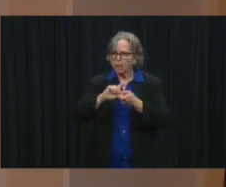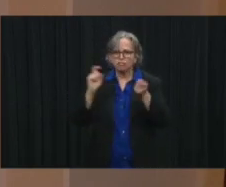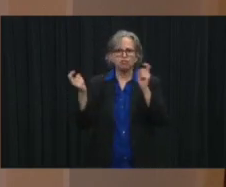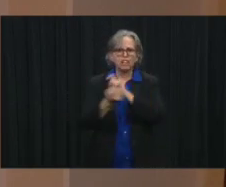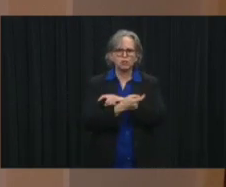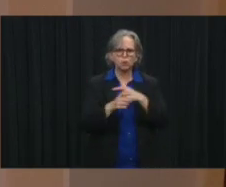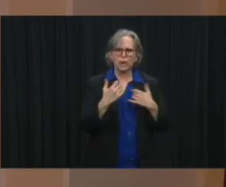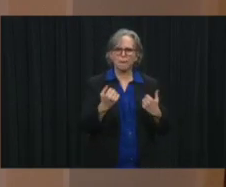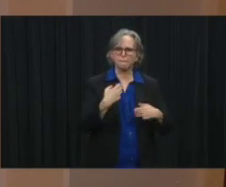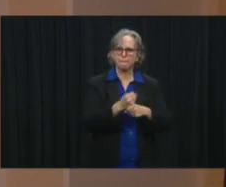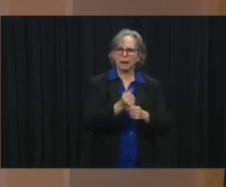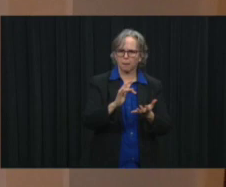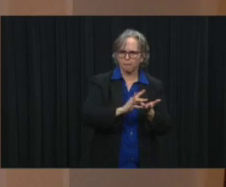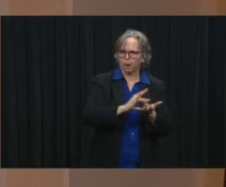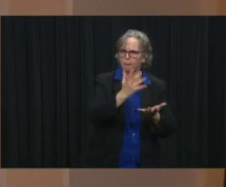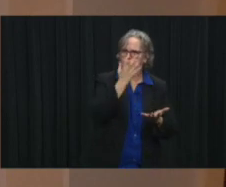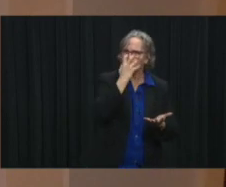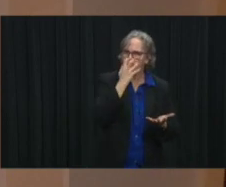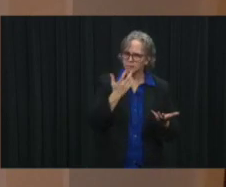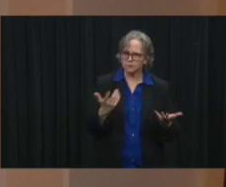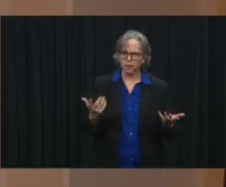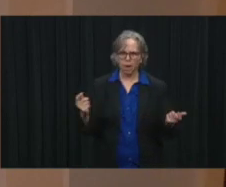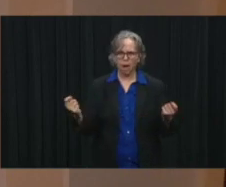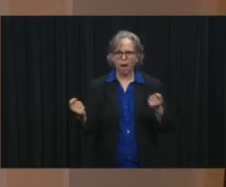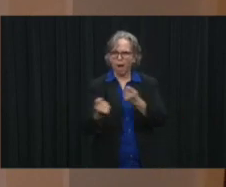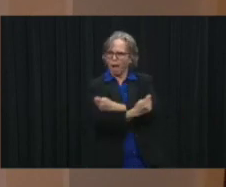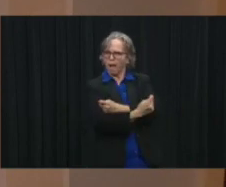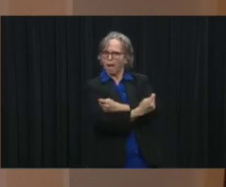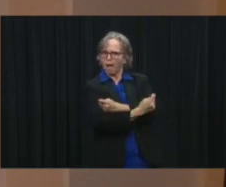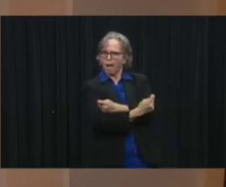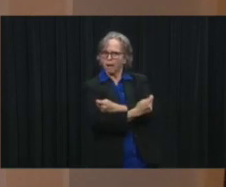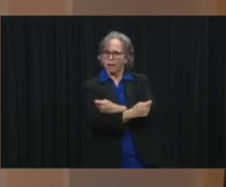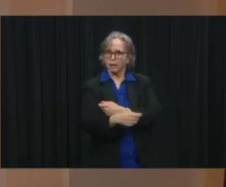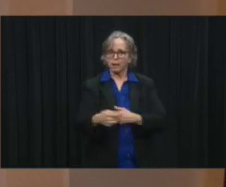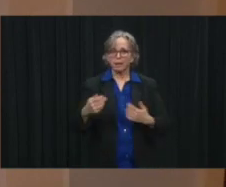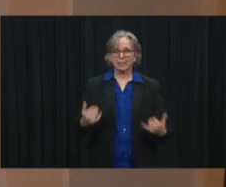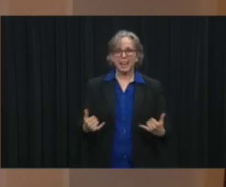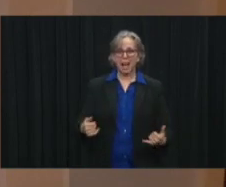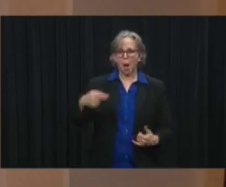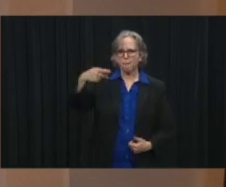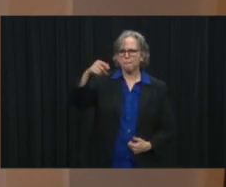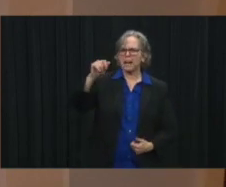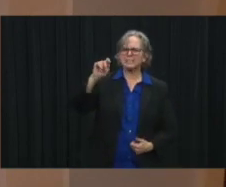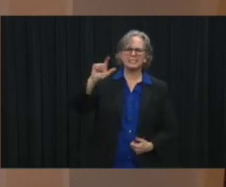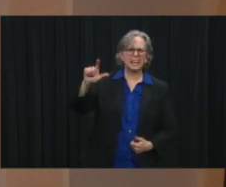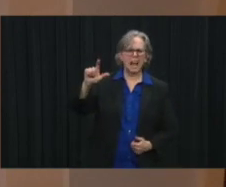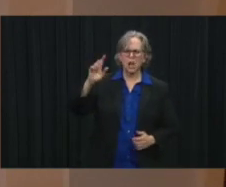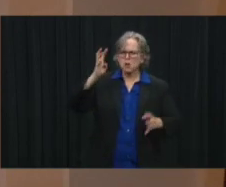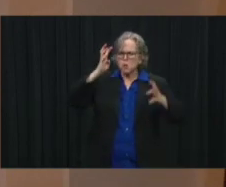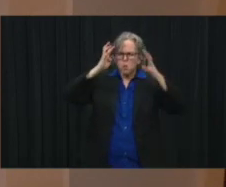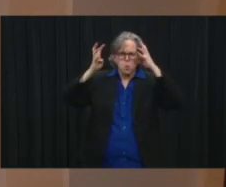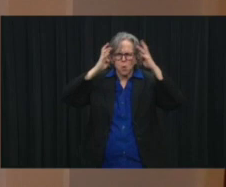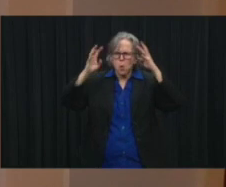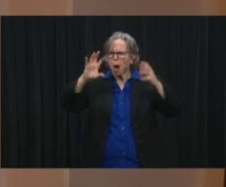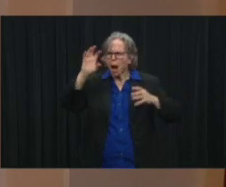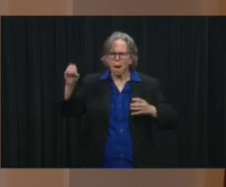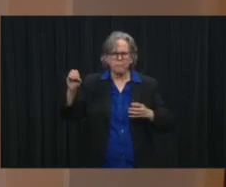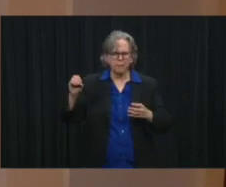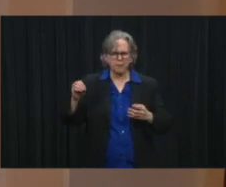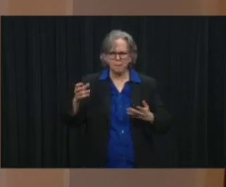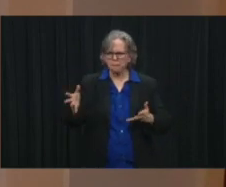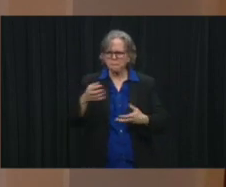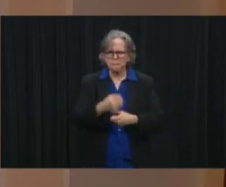And last but not least, Battelle, one of these great innovative institutions in our state that has made protective equipment